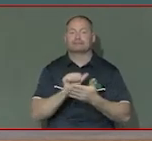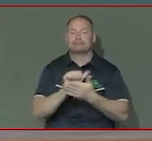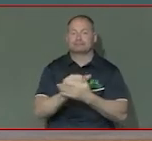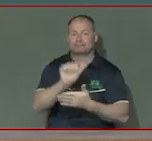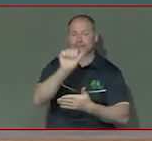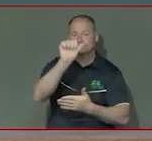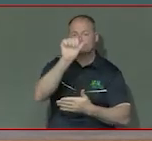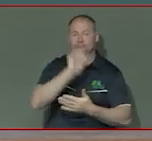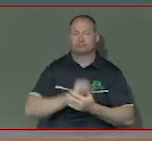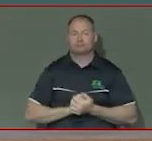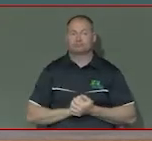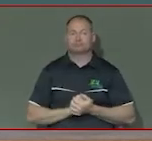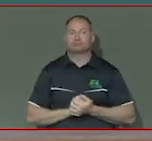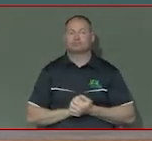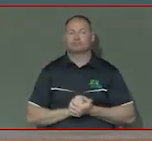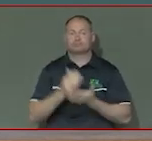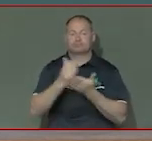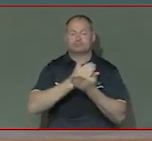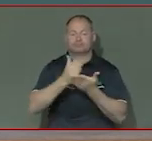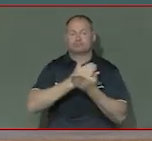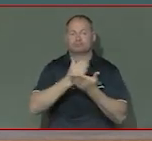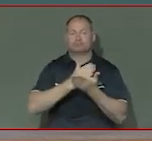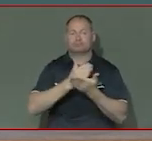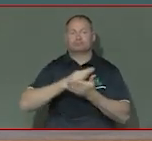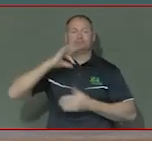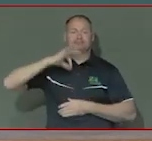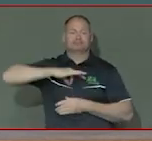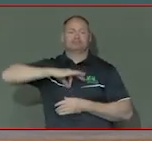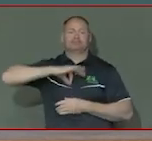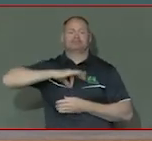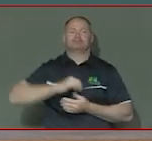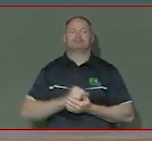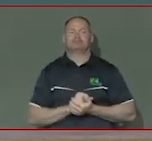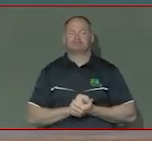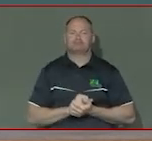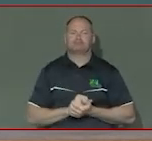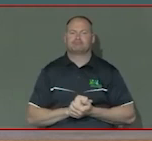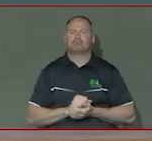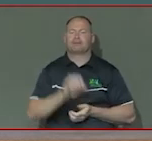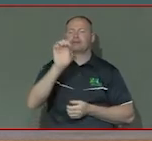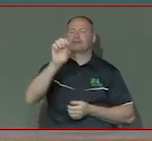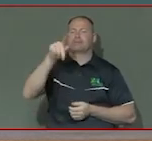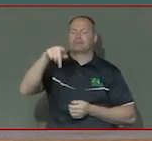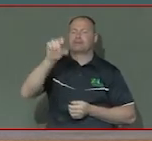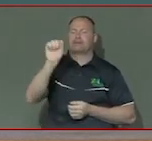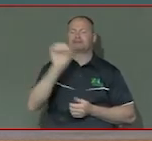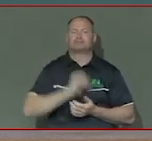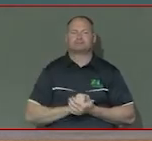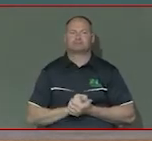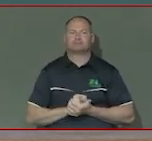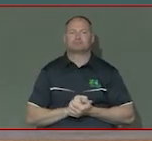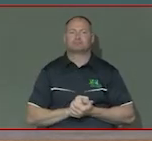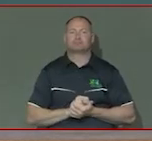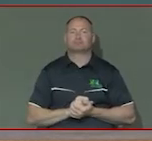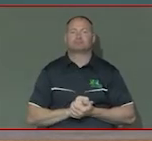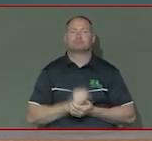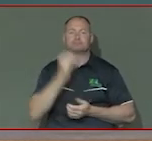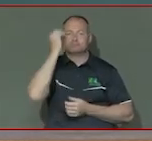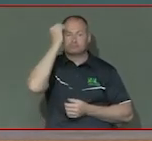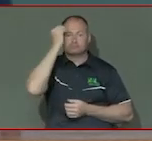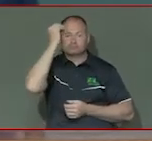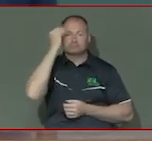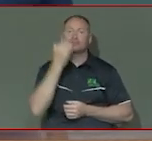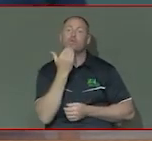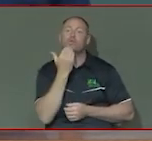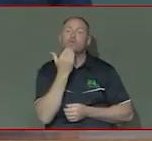share, the EPS, earnings per share, the shareholders.